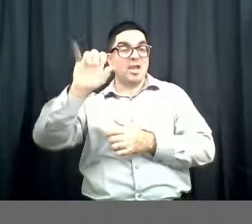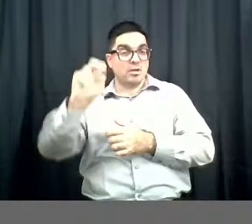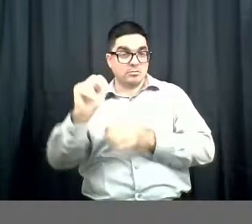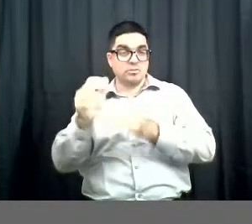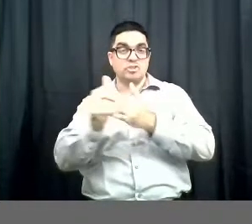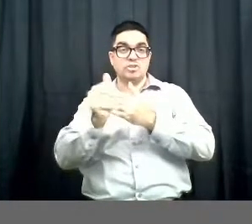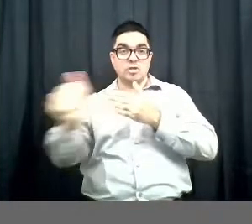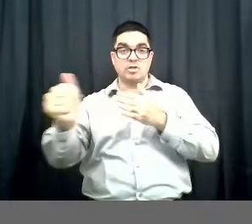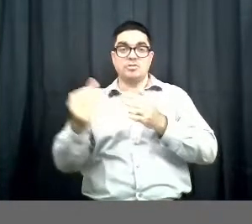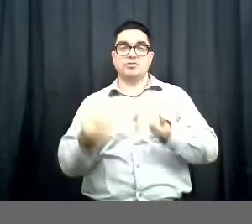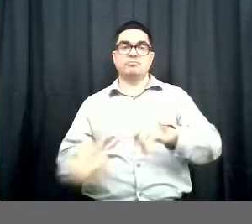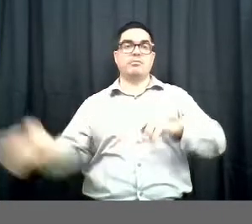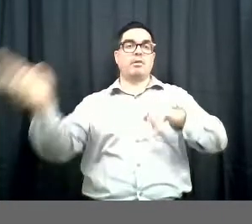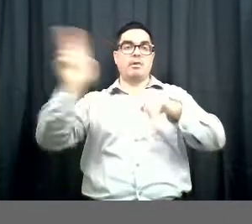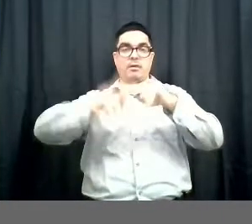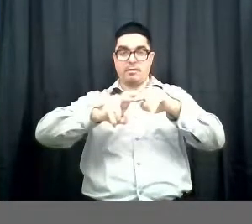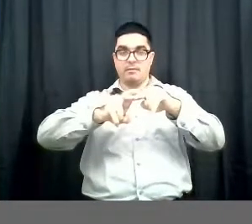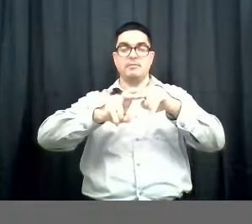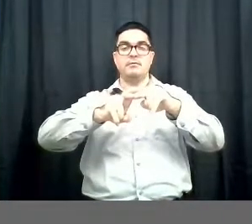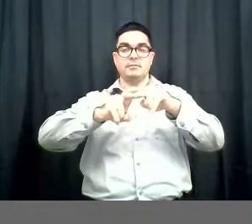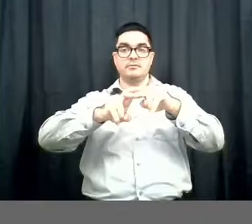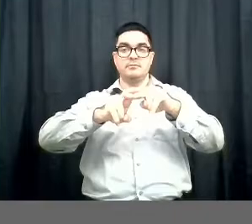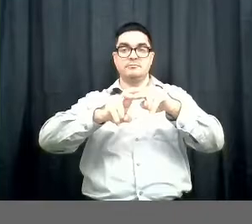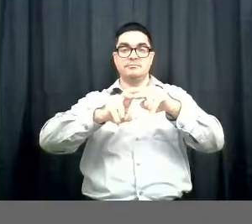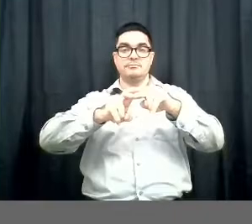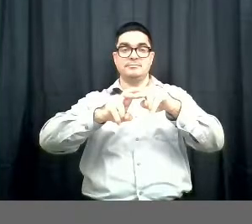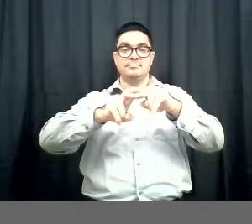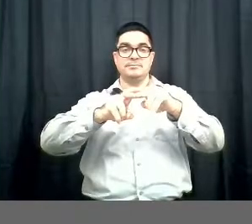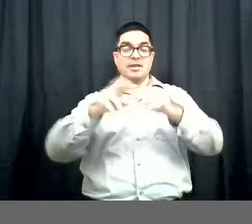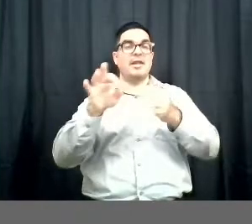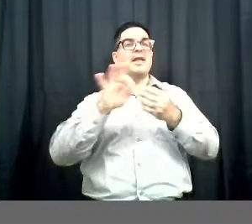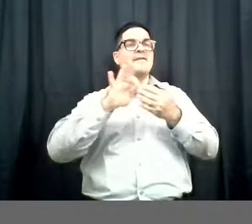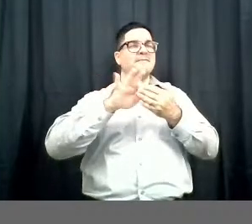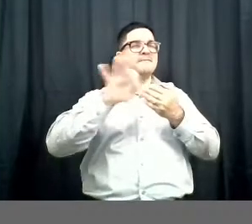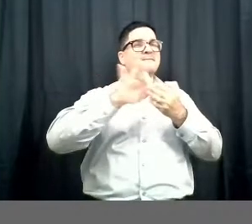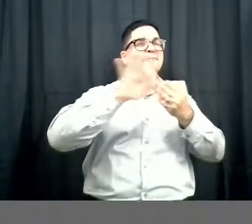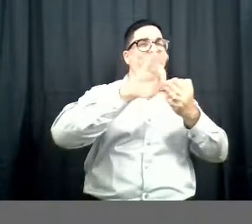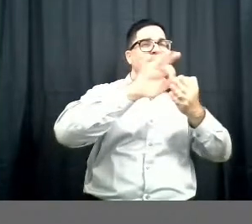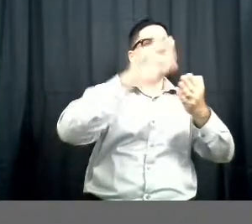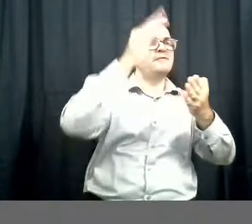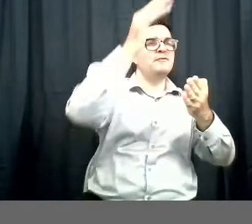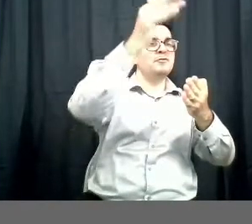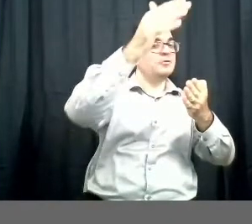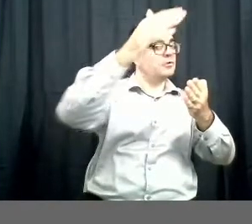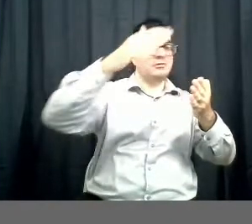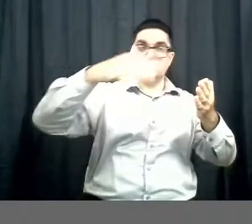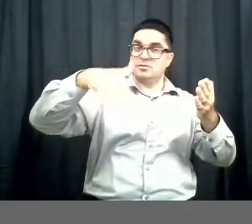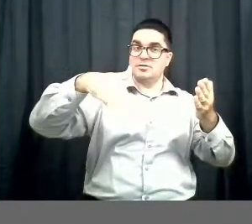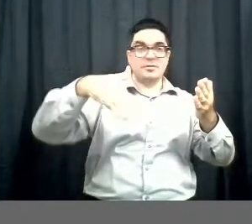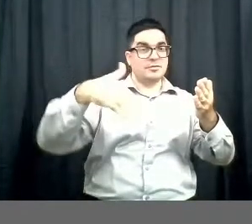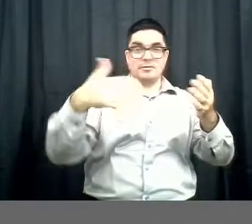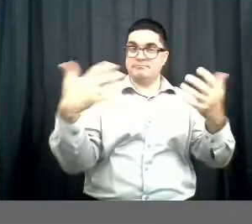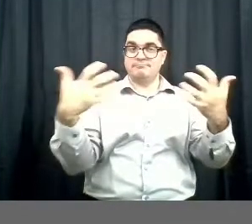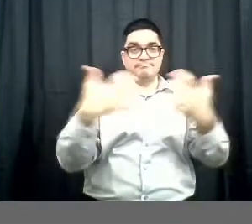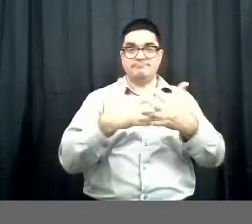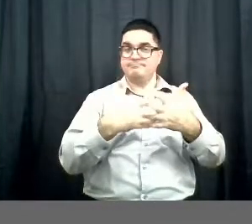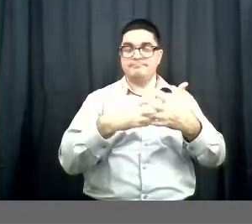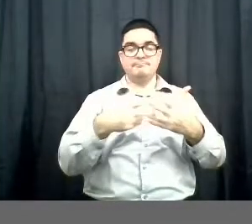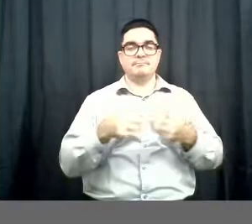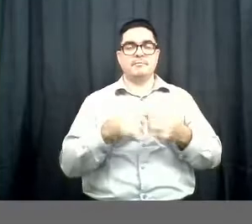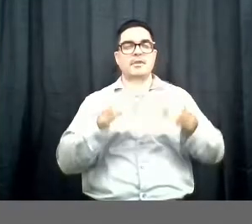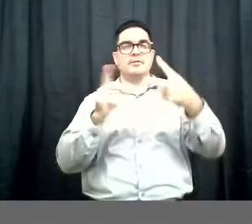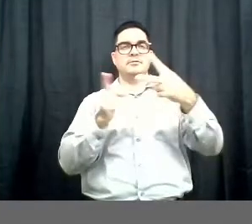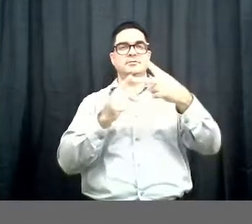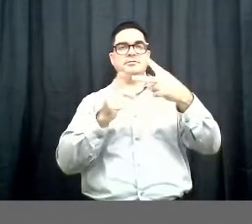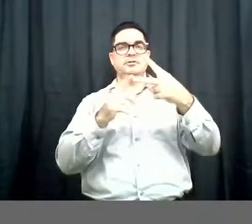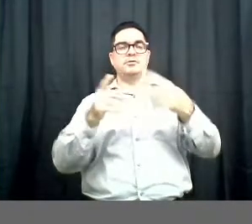are not taken into effect, not forecast in the fiscal plan. Second, as I showed you on the previous slide, you can't double count